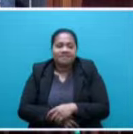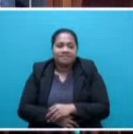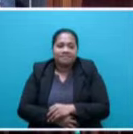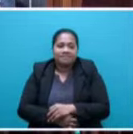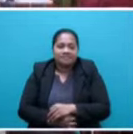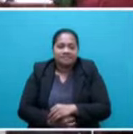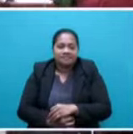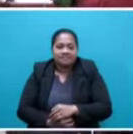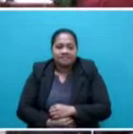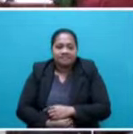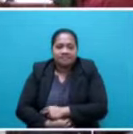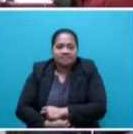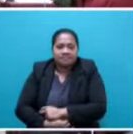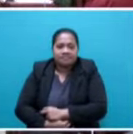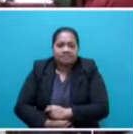This motion,